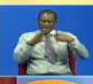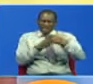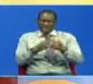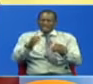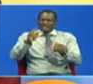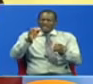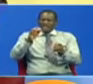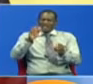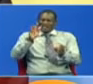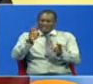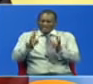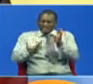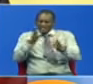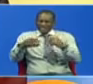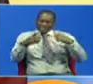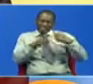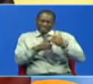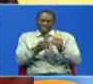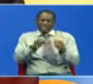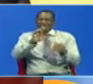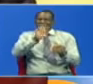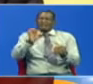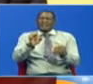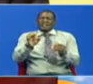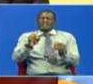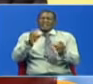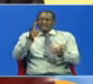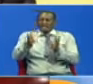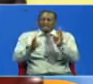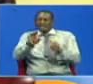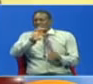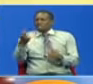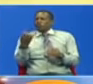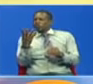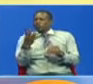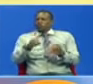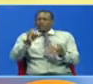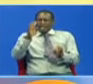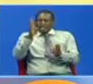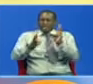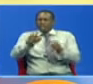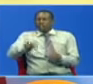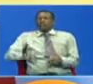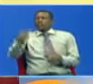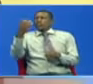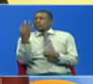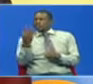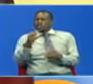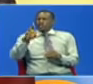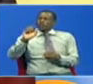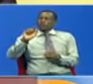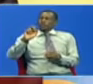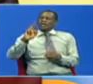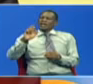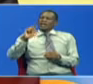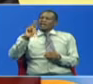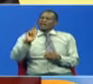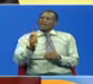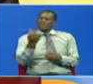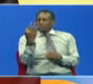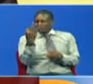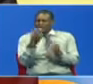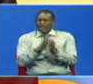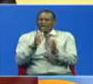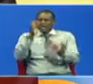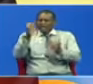Kasarani, 6, Mbakasi East, 4, Mbakasi North, 3, Ruaraka, 3, and Mbakasi Central,